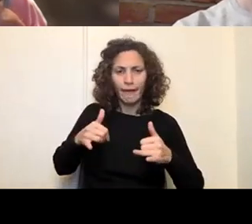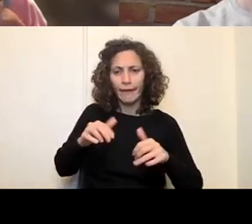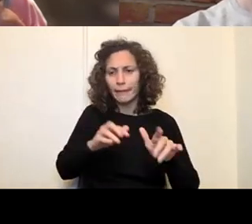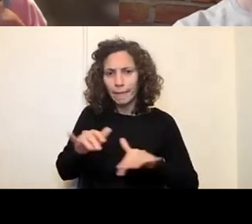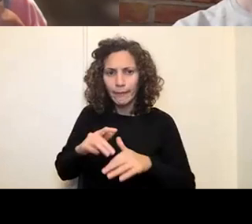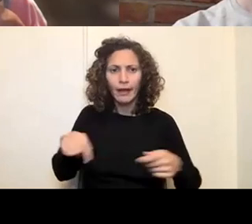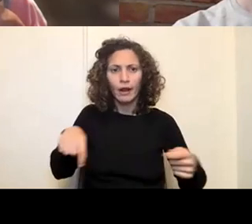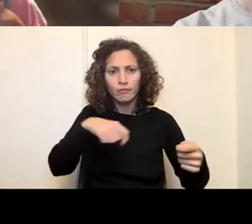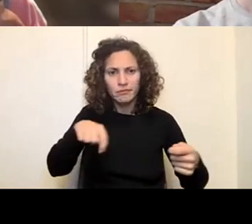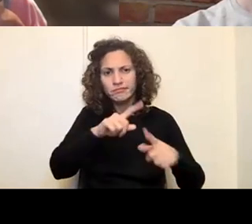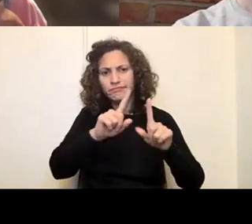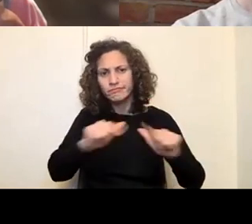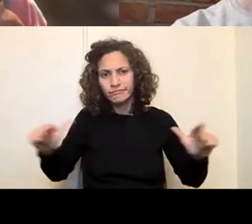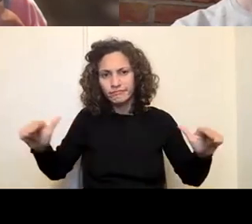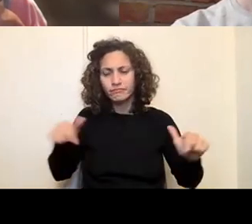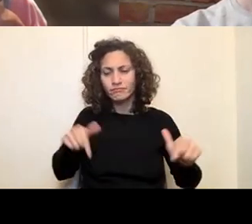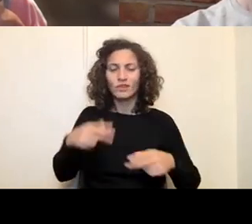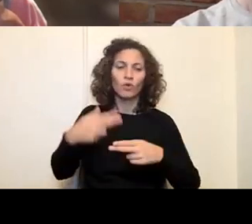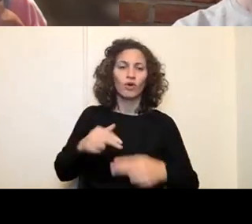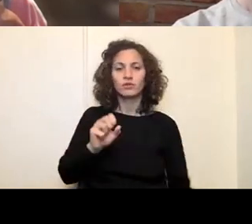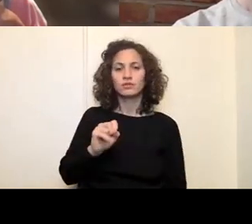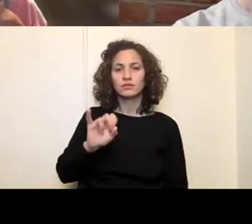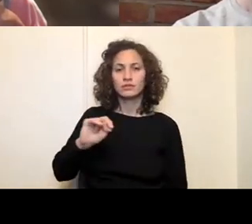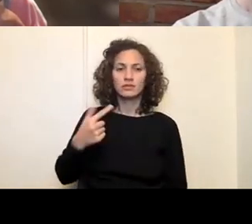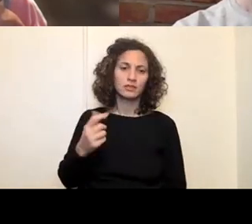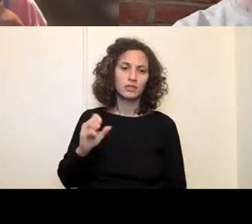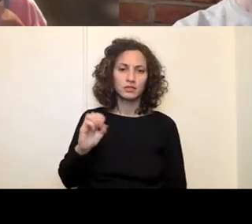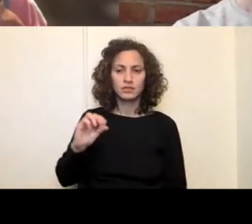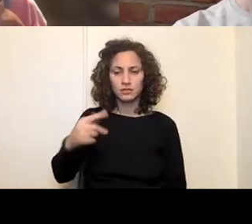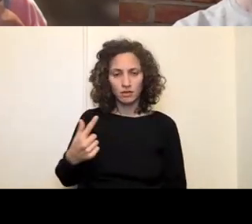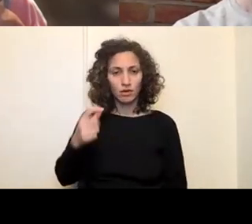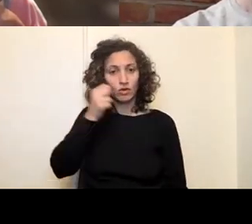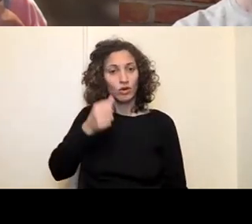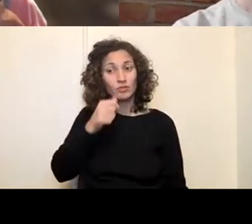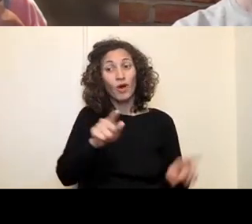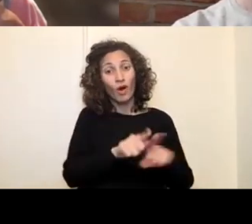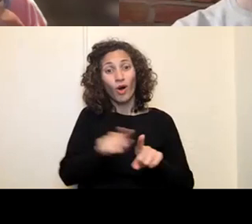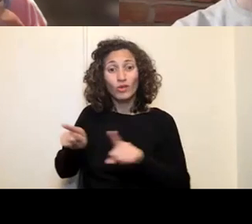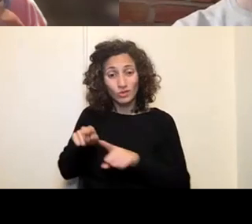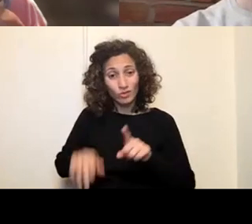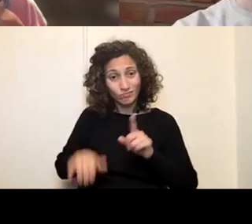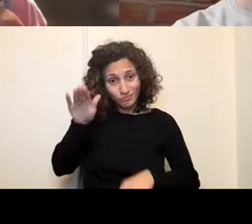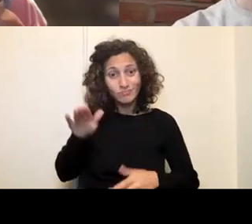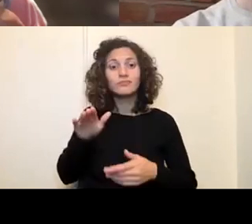but were also you know, made to do sex work, you know, when they got older.